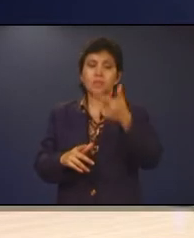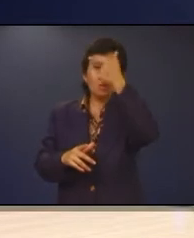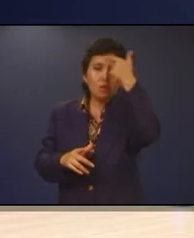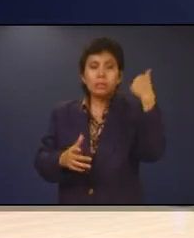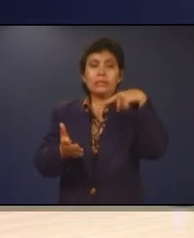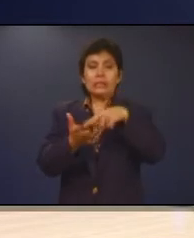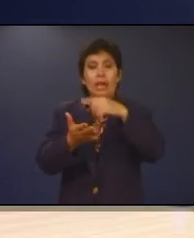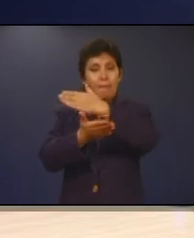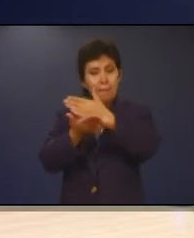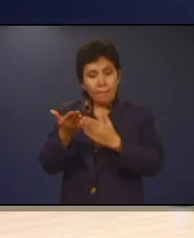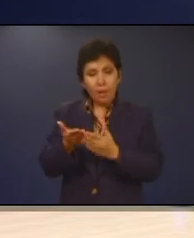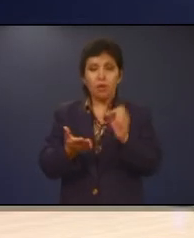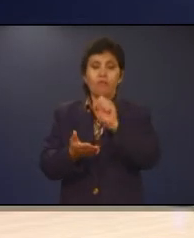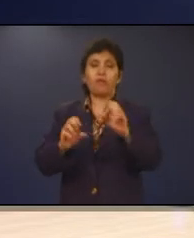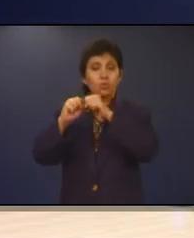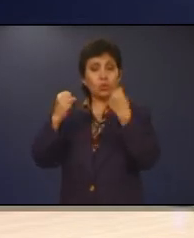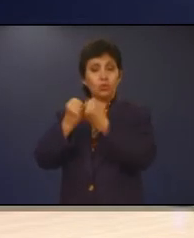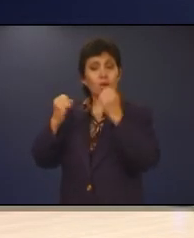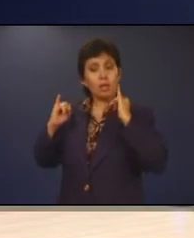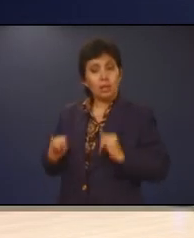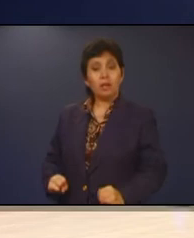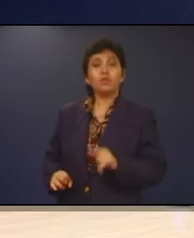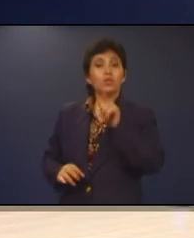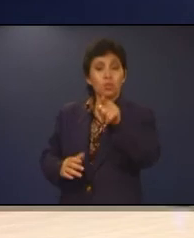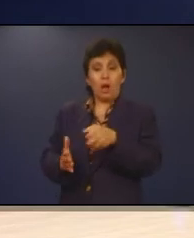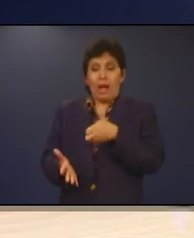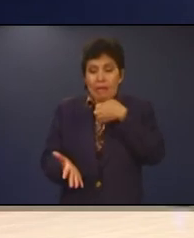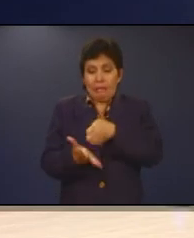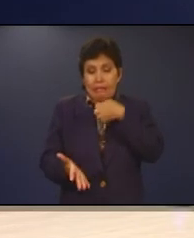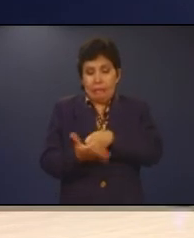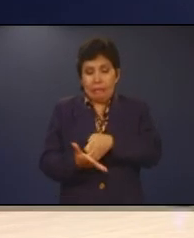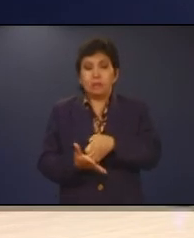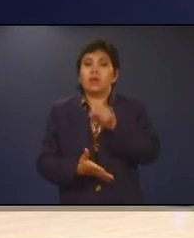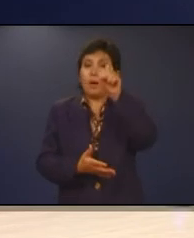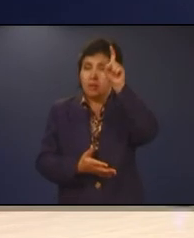well. Because these are part of your social identity. You,